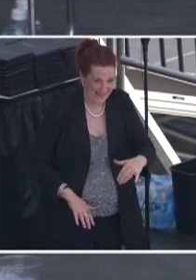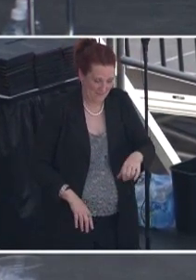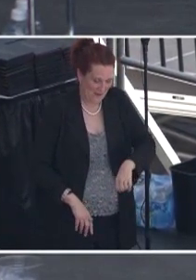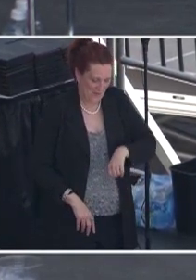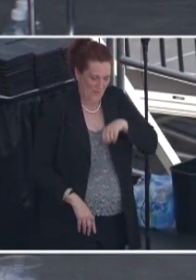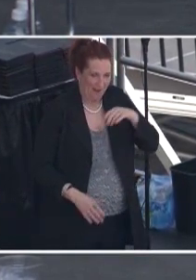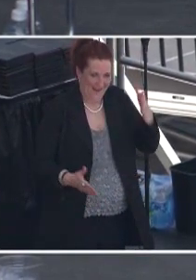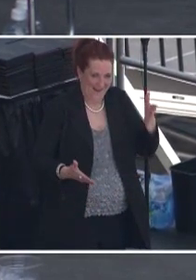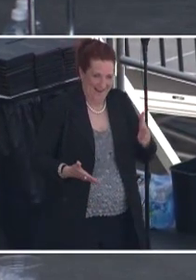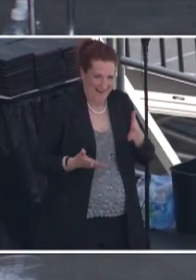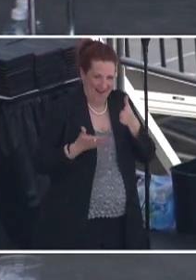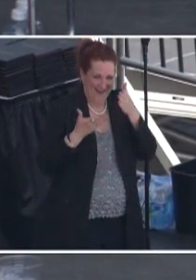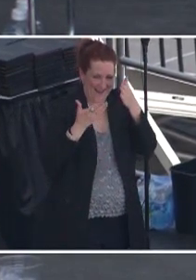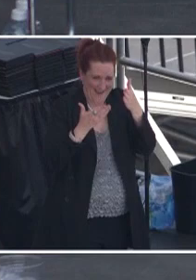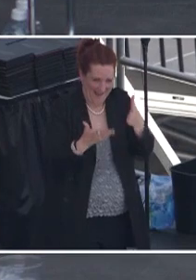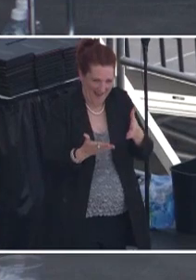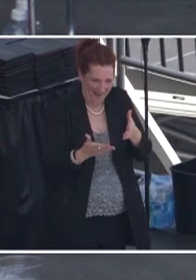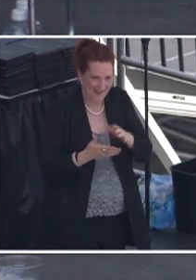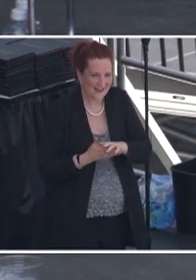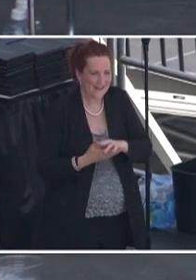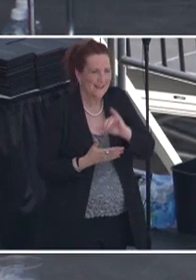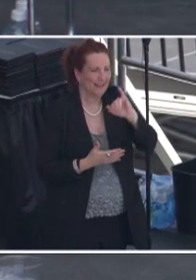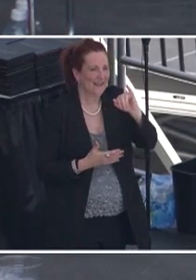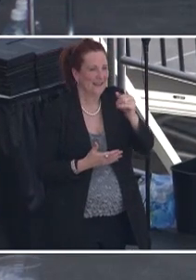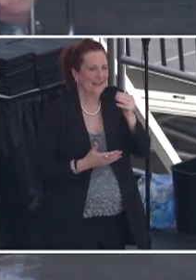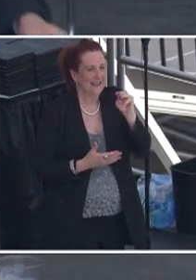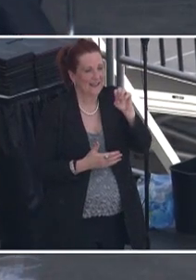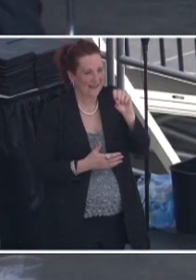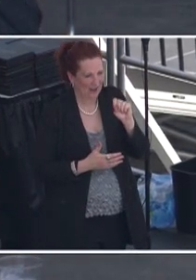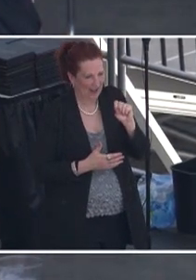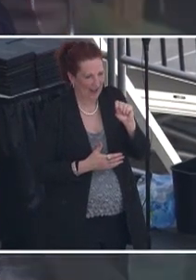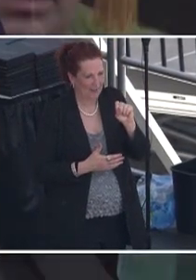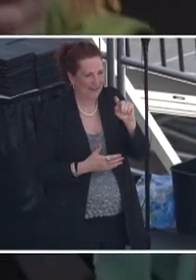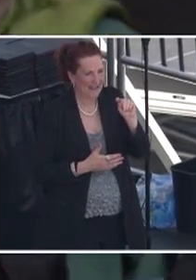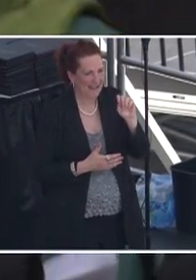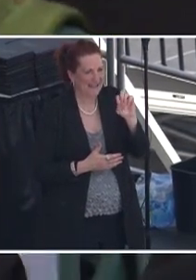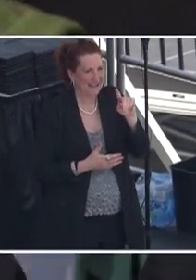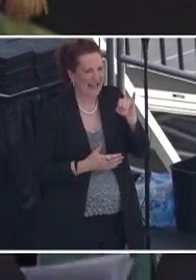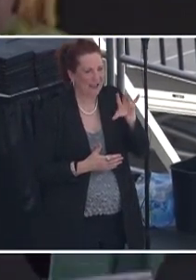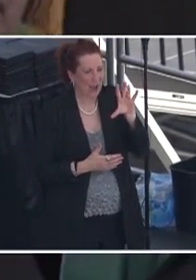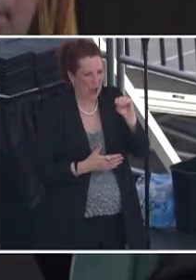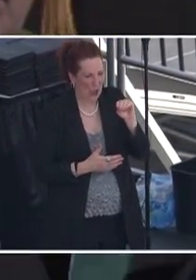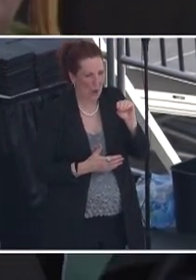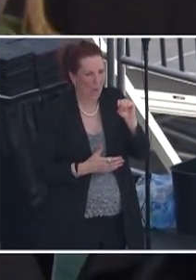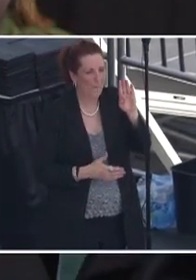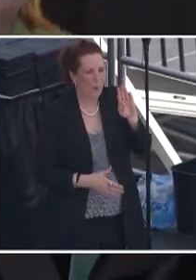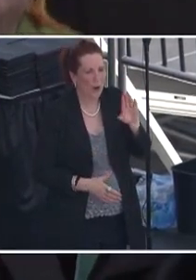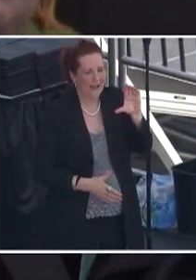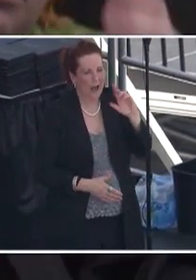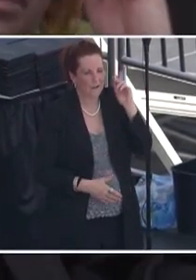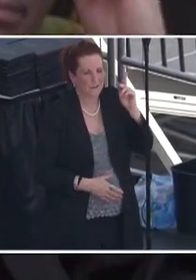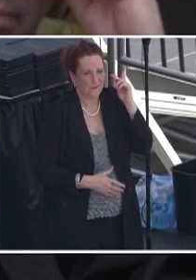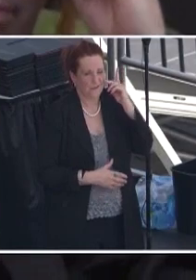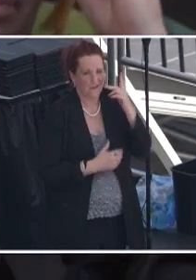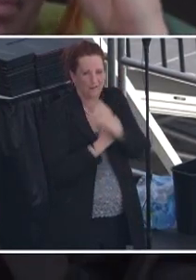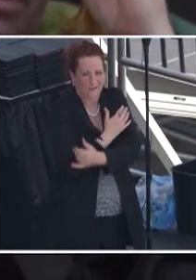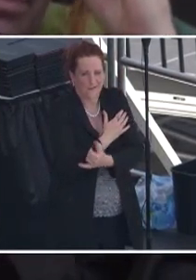County Executive James Tedesco with an honorary